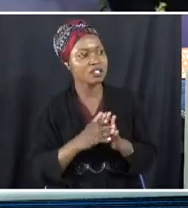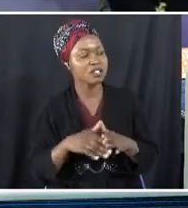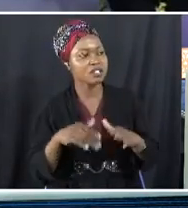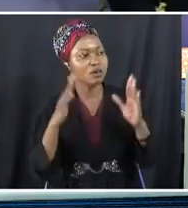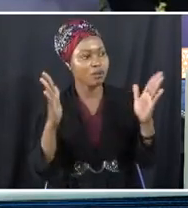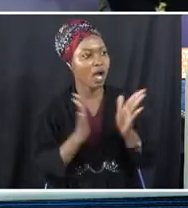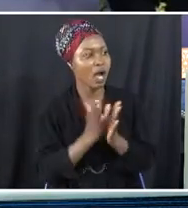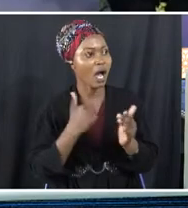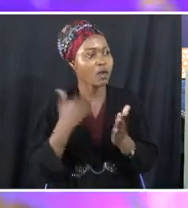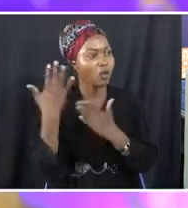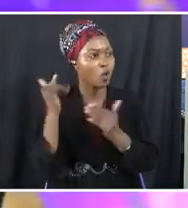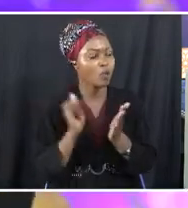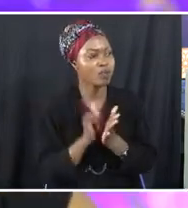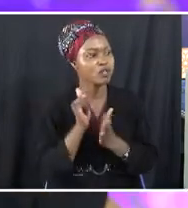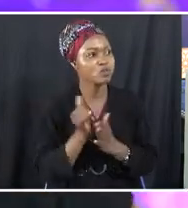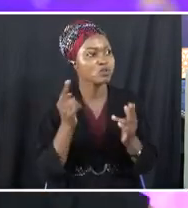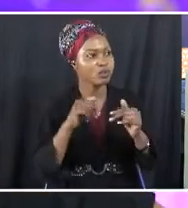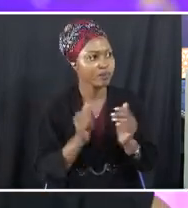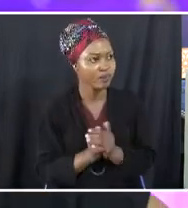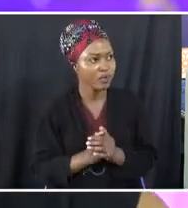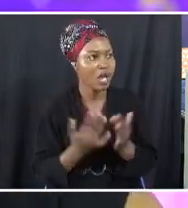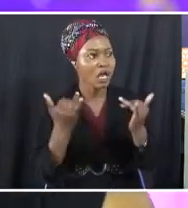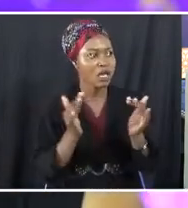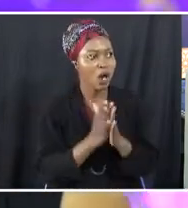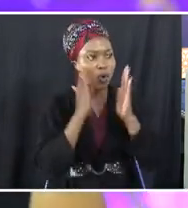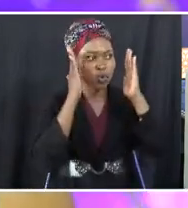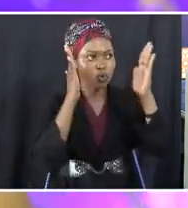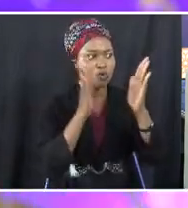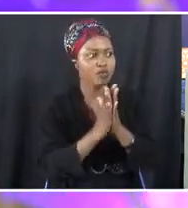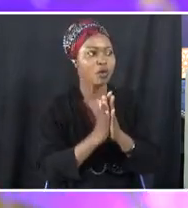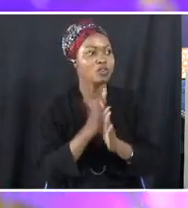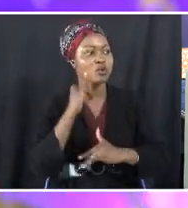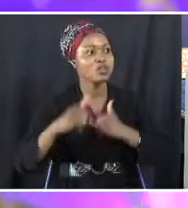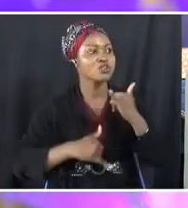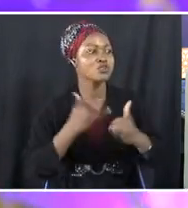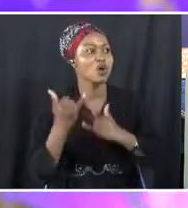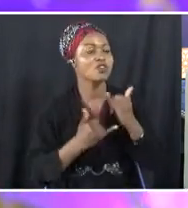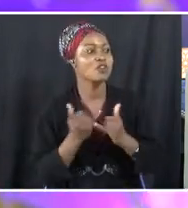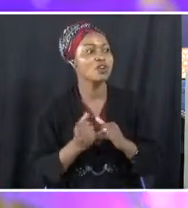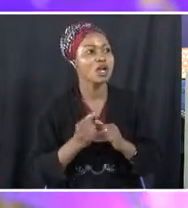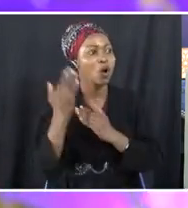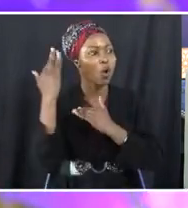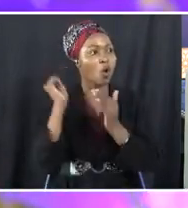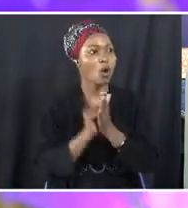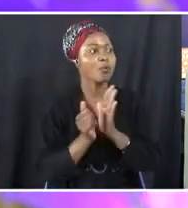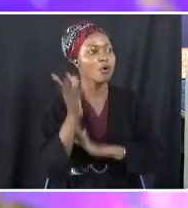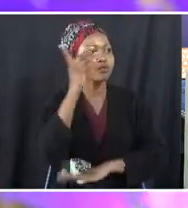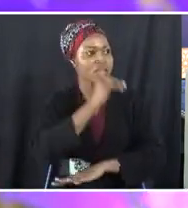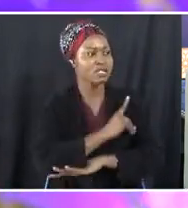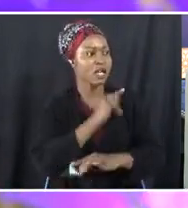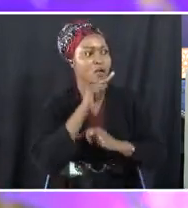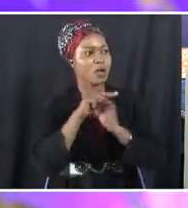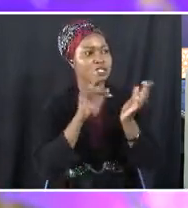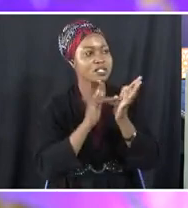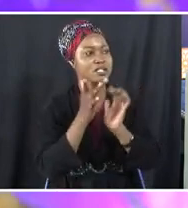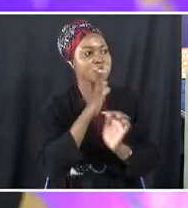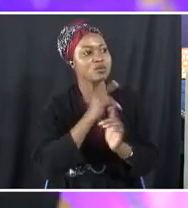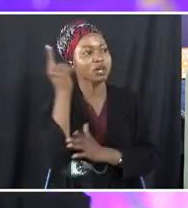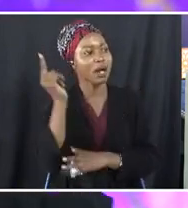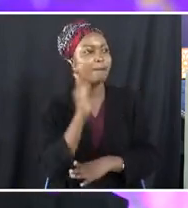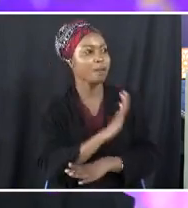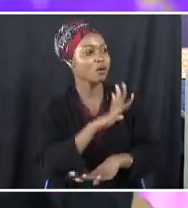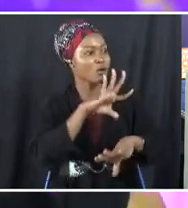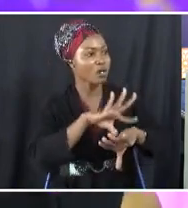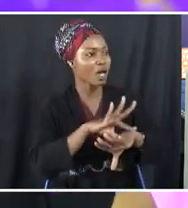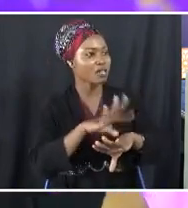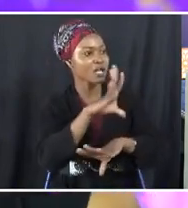I hope you choose life. To look forward with joyous anticipation to that day when Jesus will return to